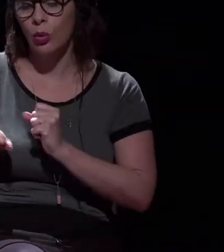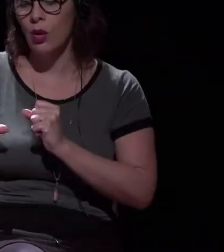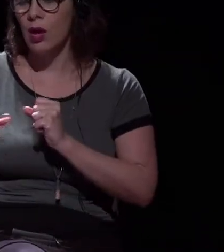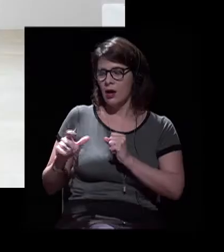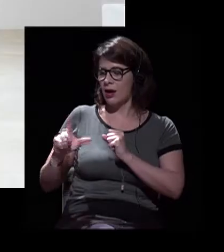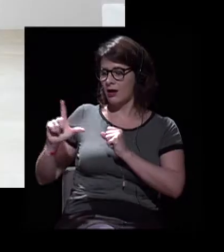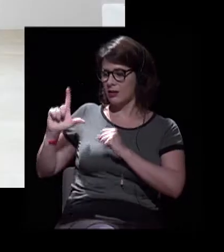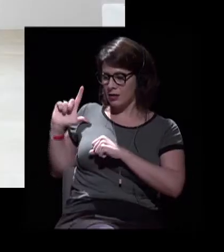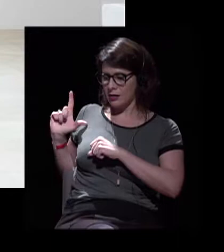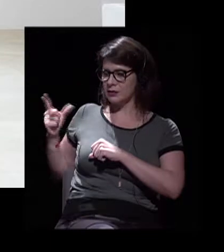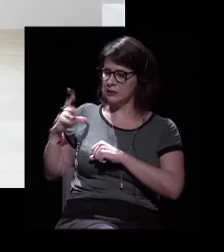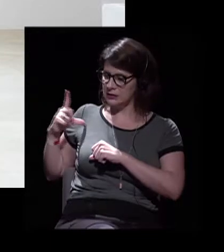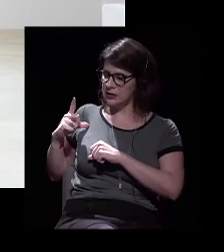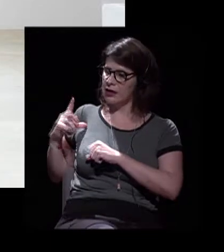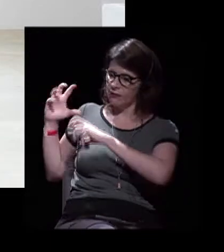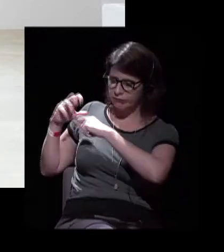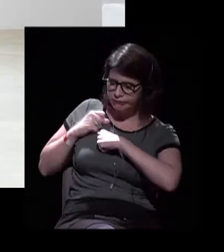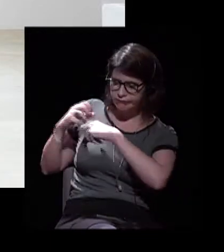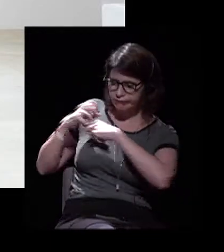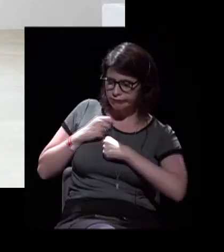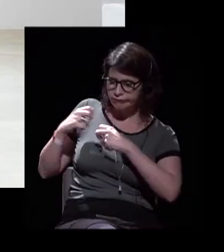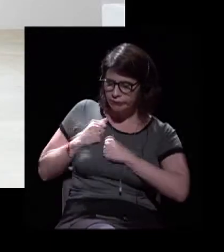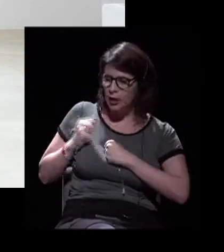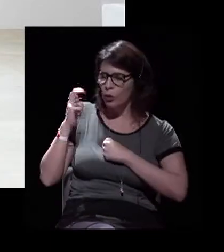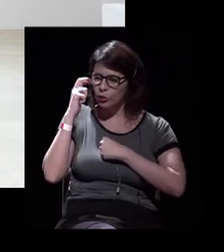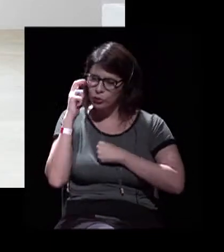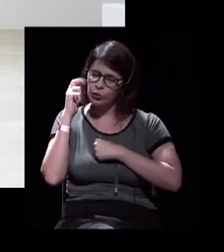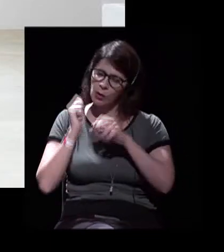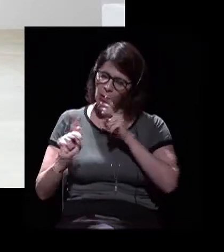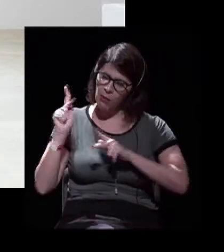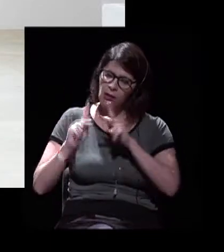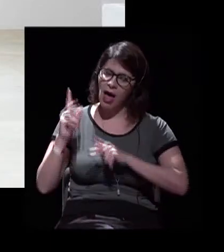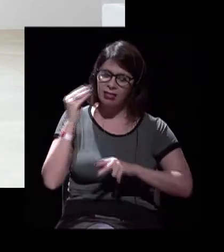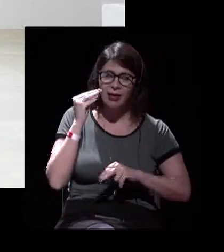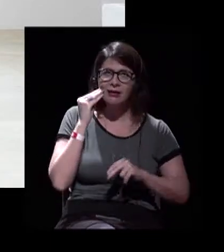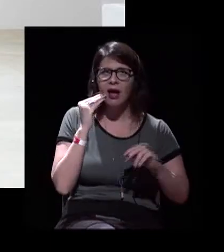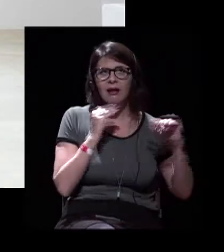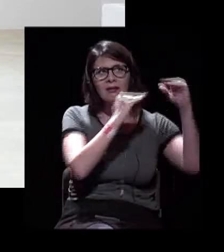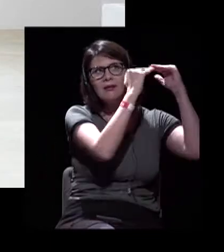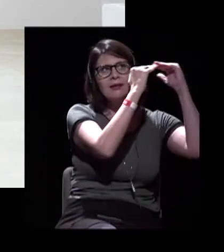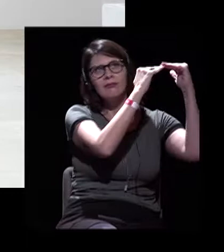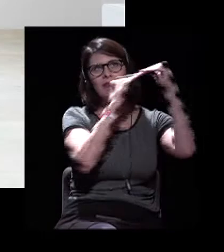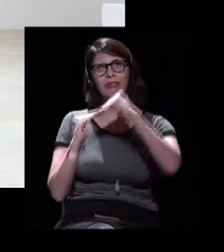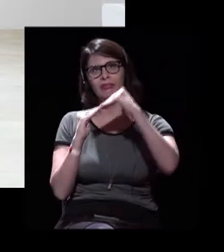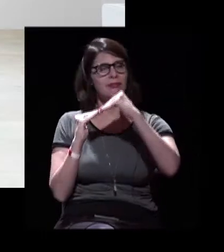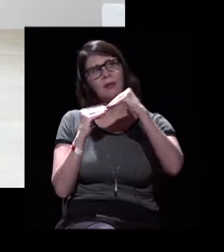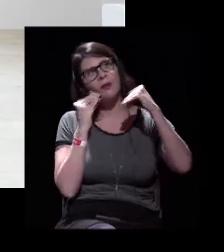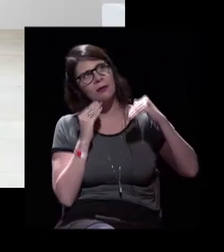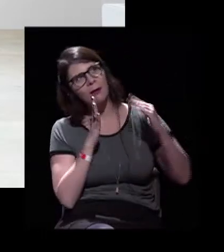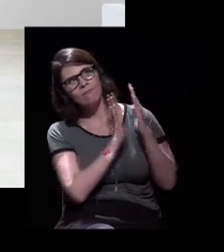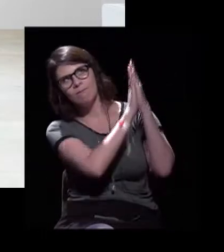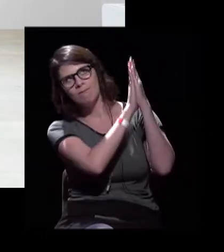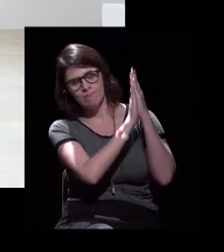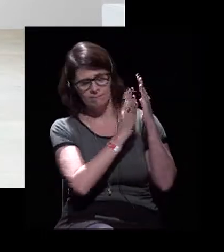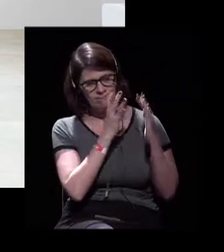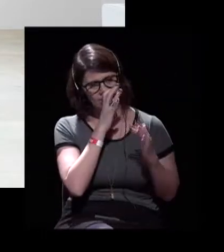their discourses in an attempt to resist a canon imported from the West. For many of the artists and collectives presented